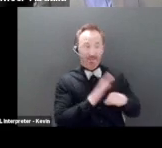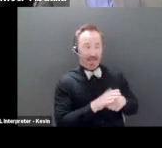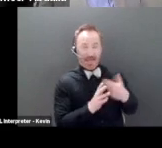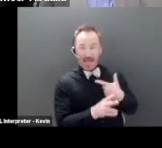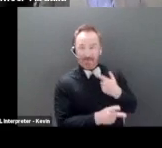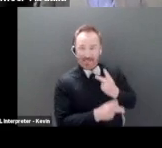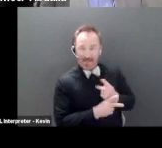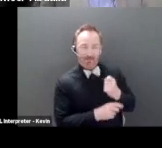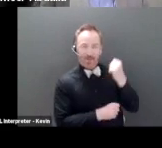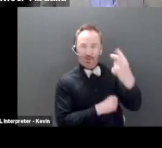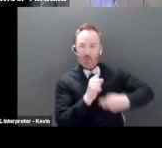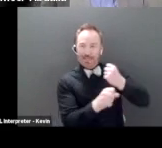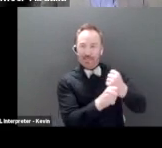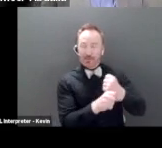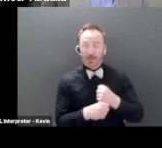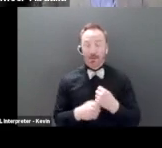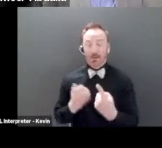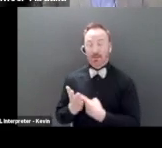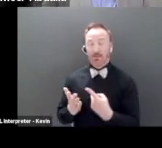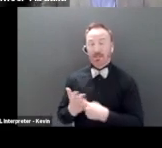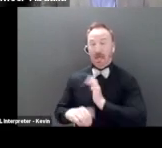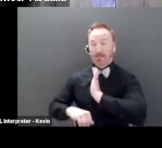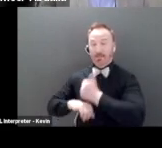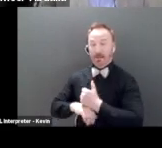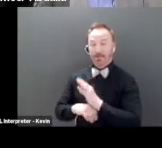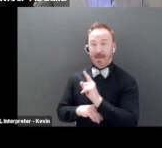So sometimes we see that for founders, where they issue themselves,